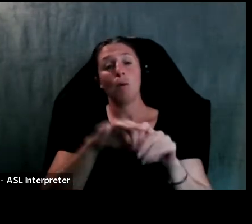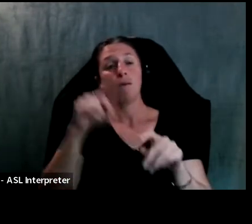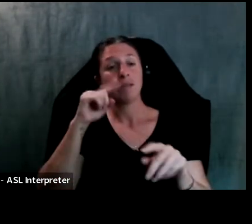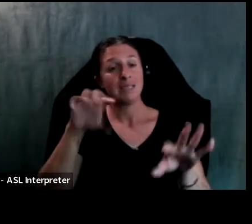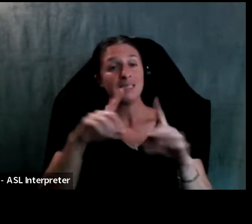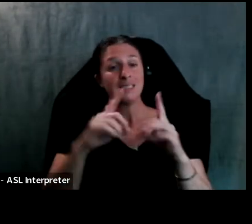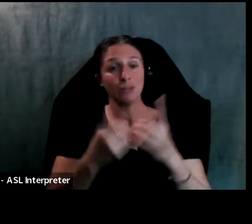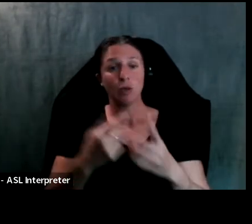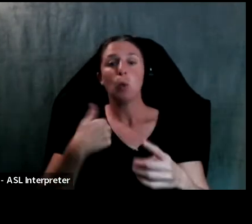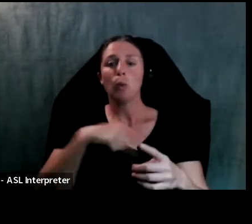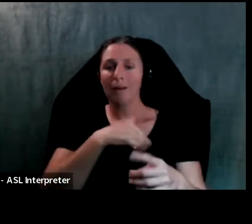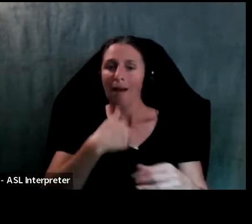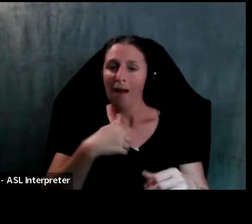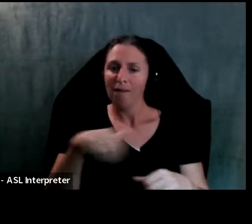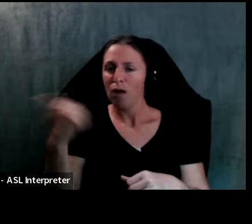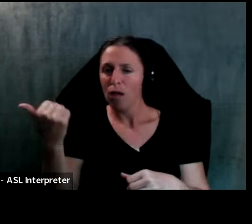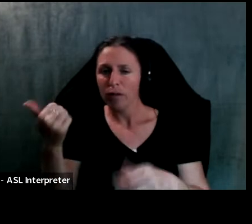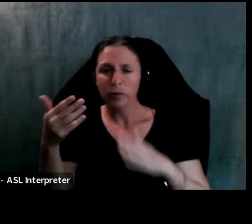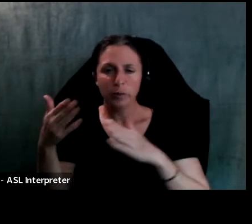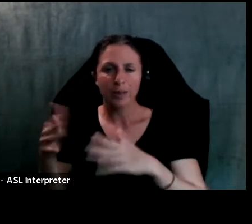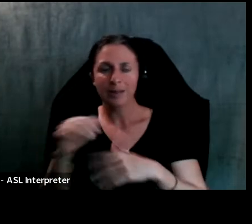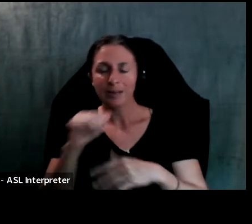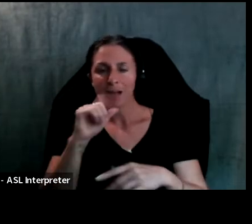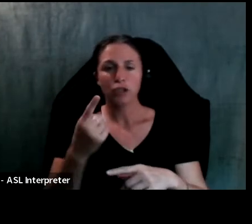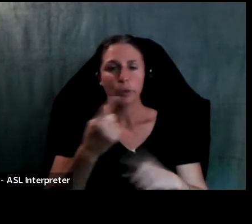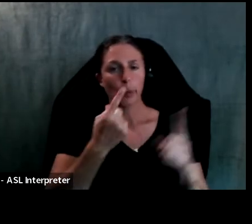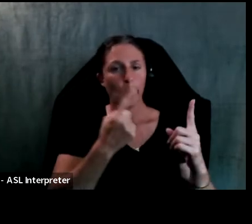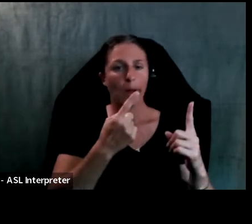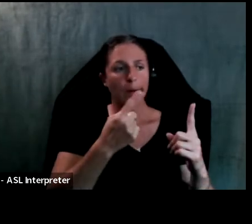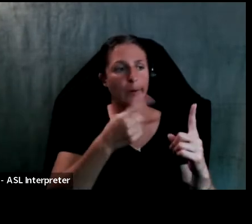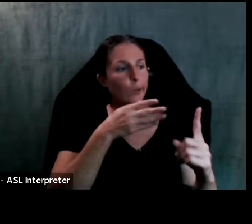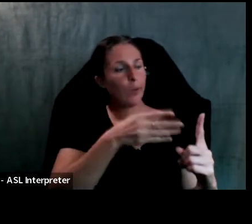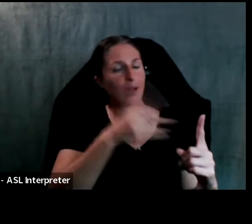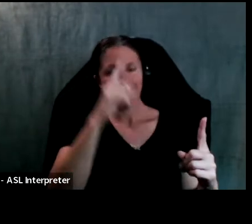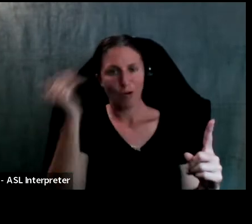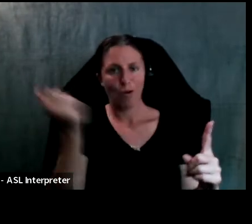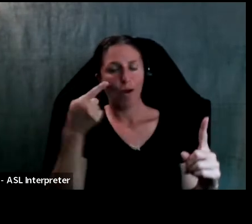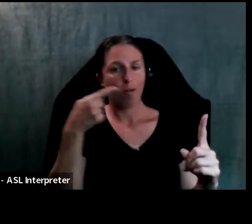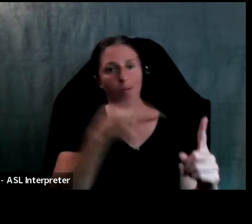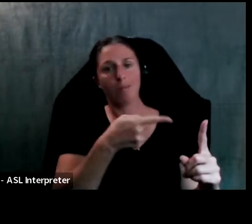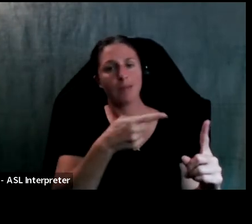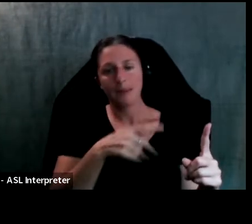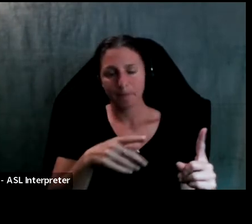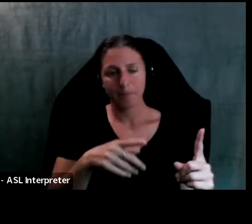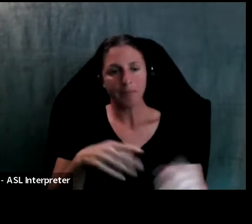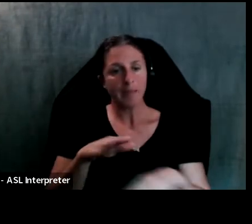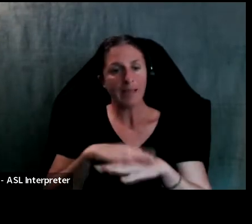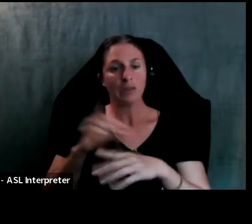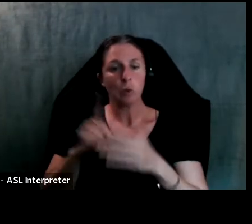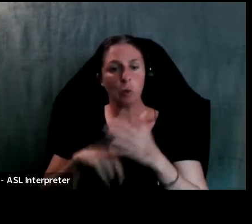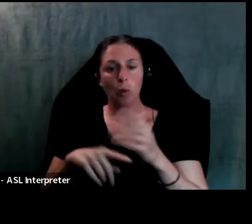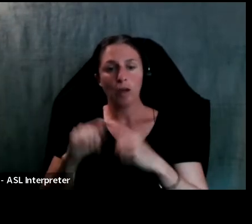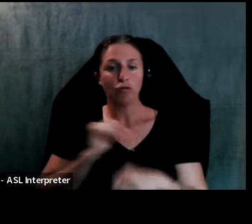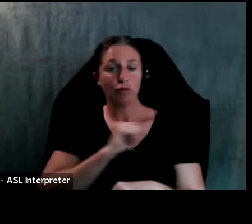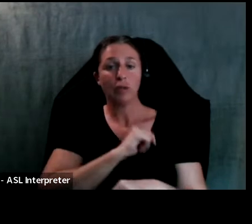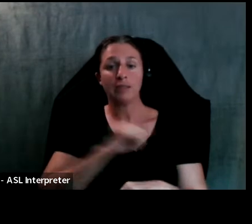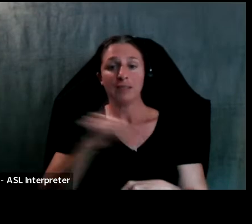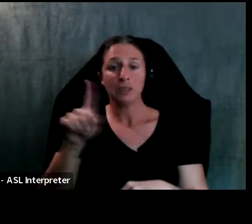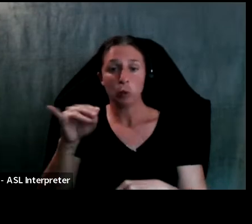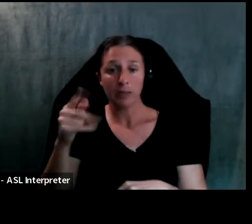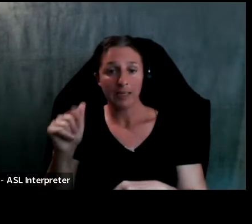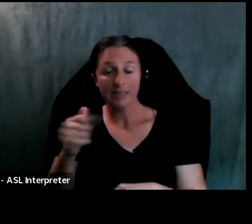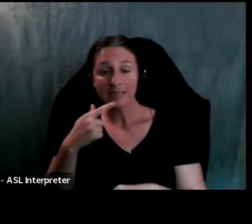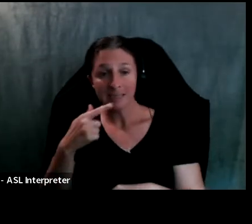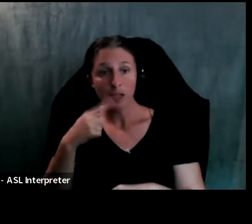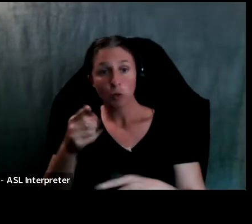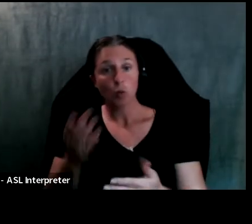that we have alternatives, that it's not just one size fits all. It's basically what Trustee Andrade Zuniga is talking about. You offer